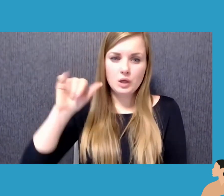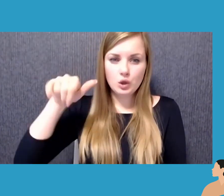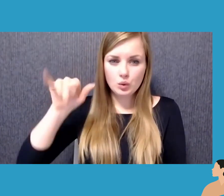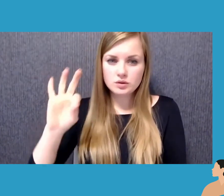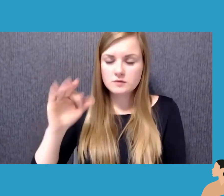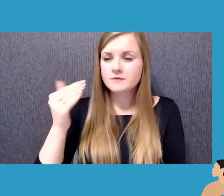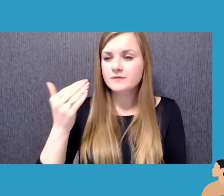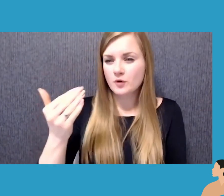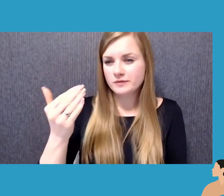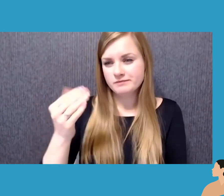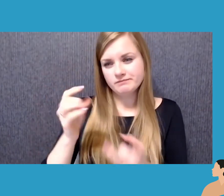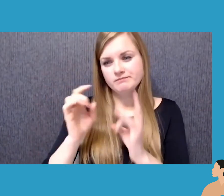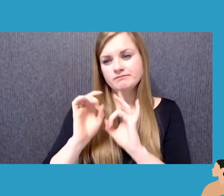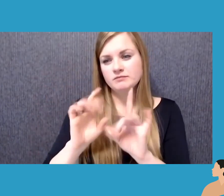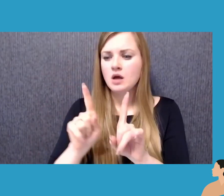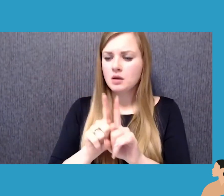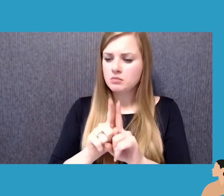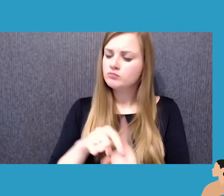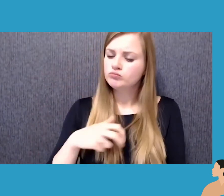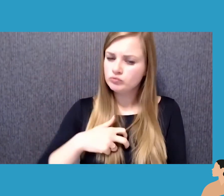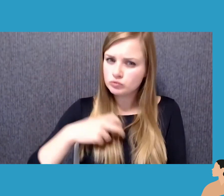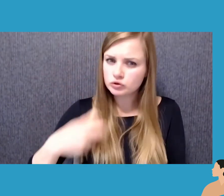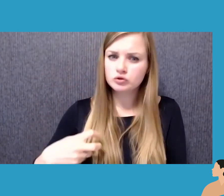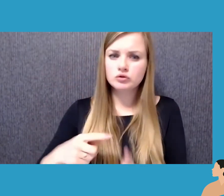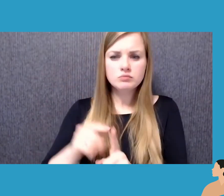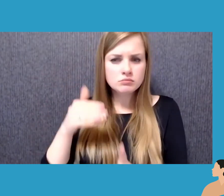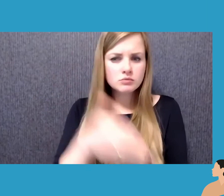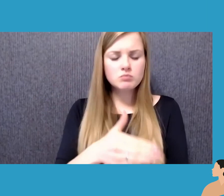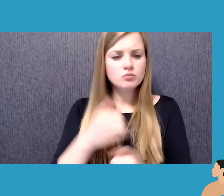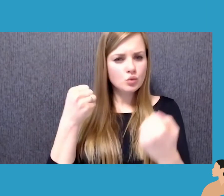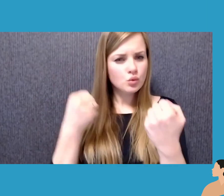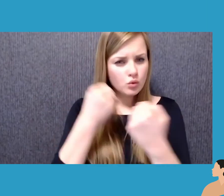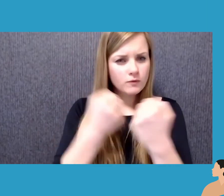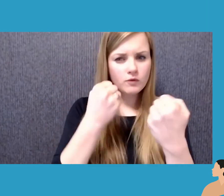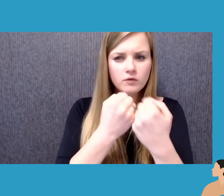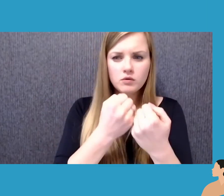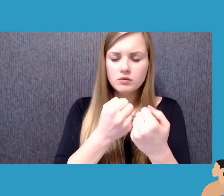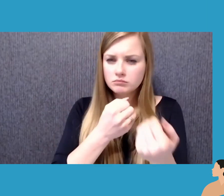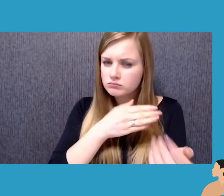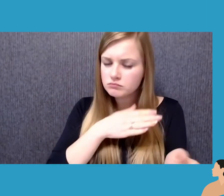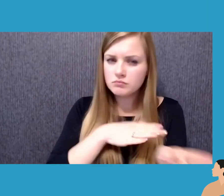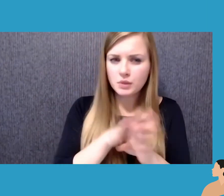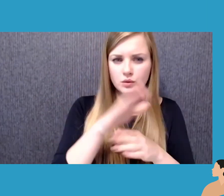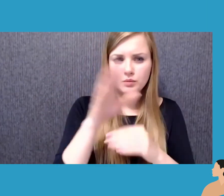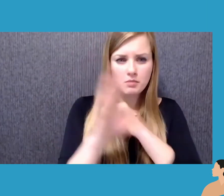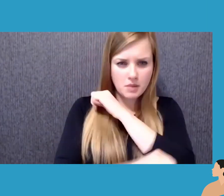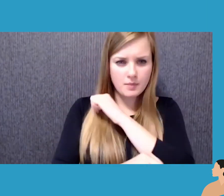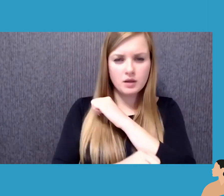I welcome the address and the determination by Pijus